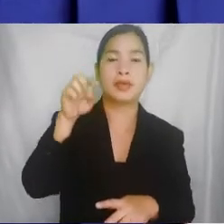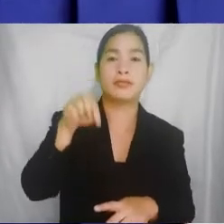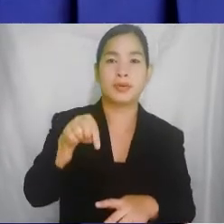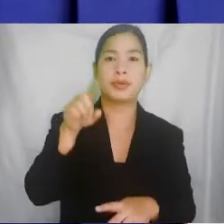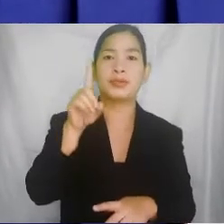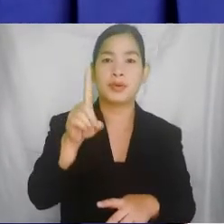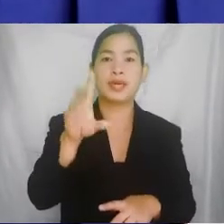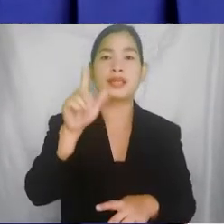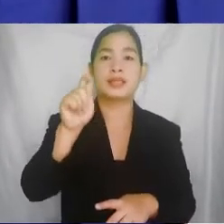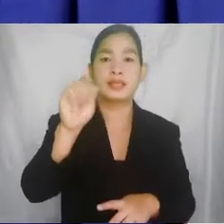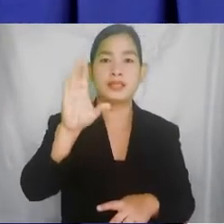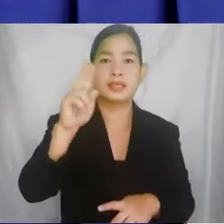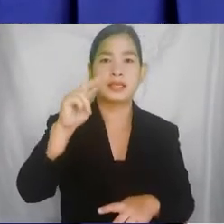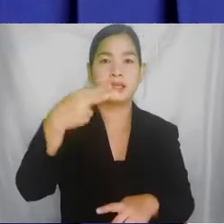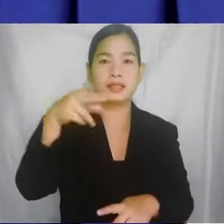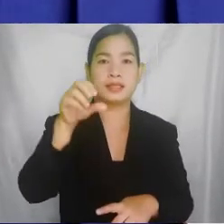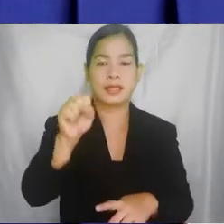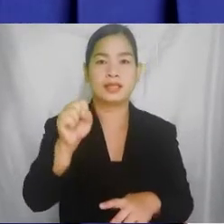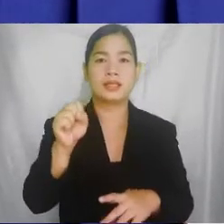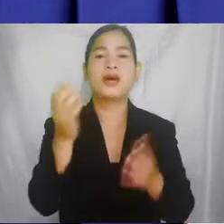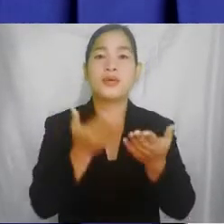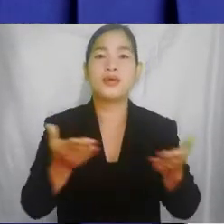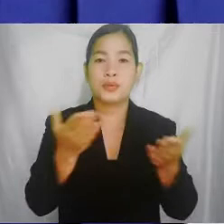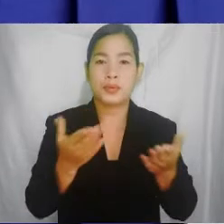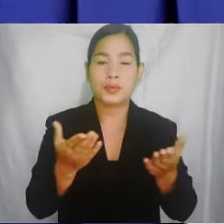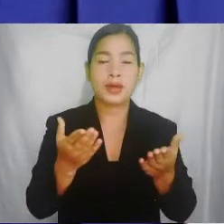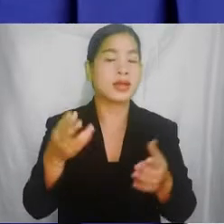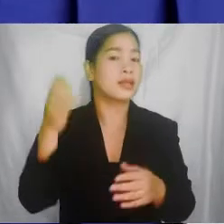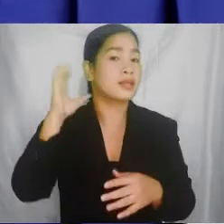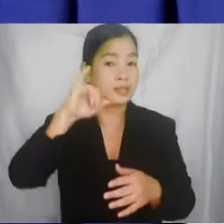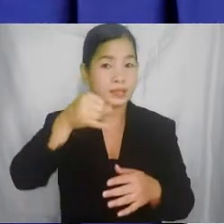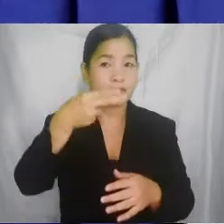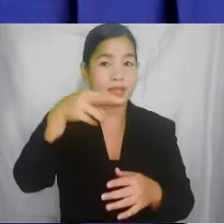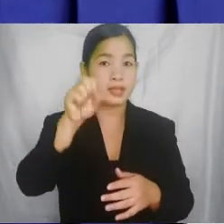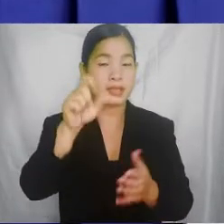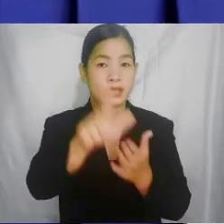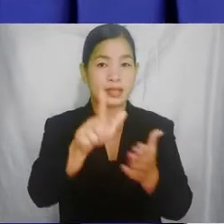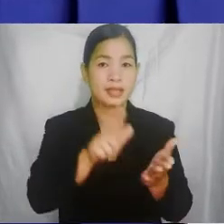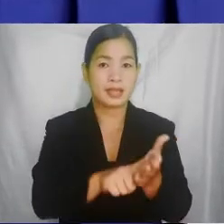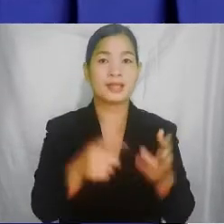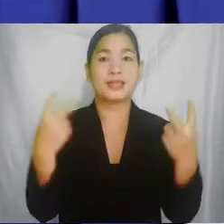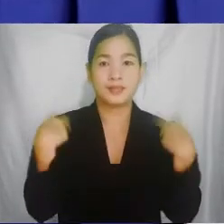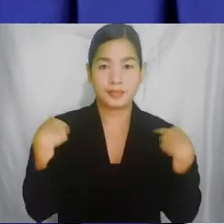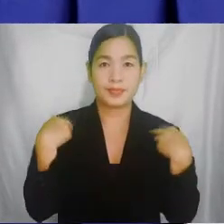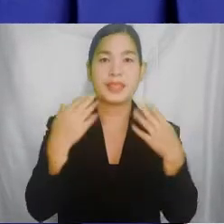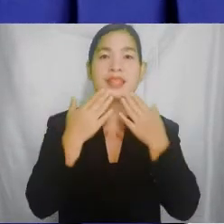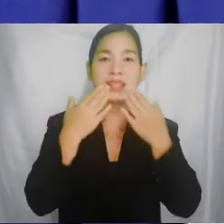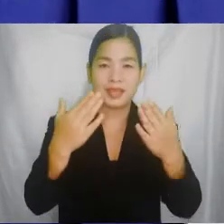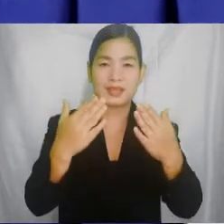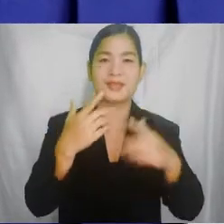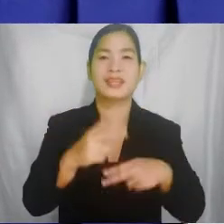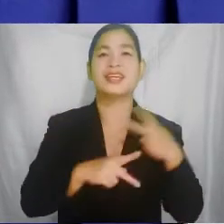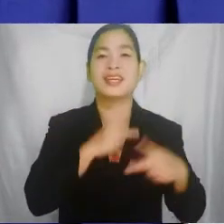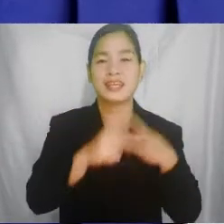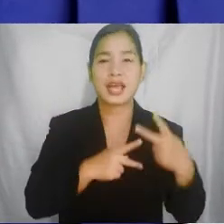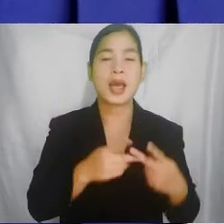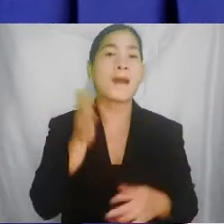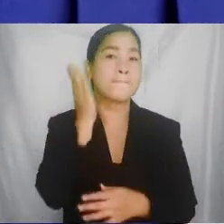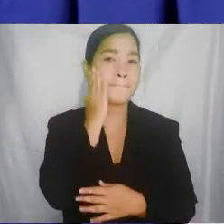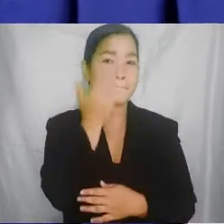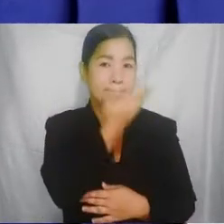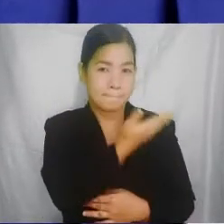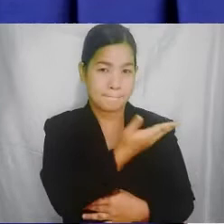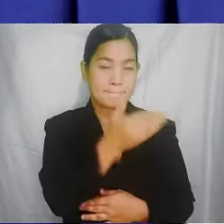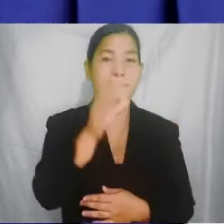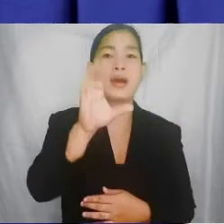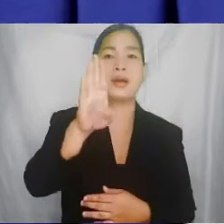DXHS, where we airing episodes for junior high school. Thank you for your generosity. I am your teacher host, Teresa